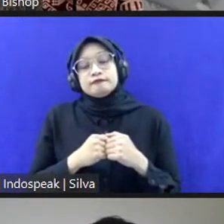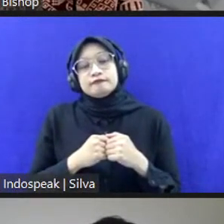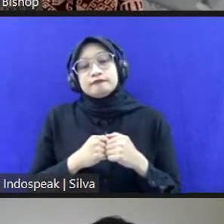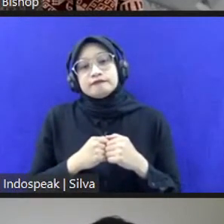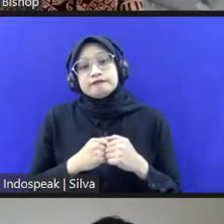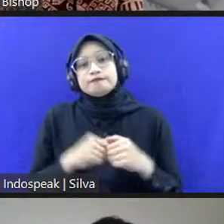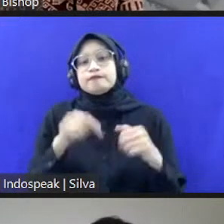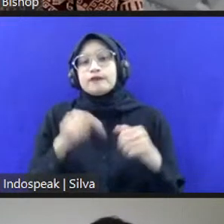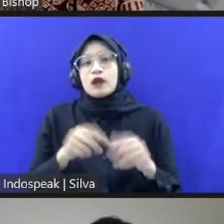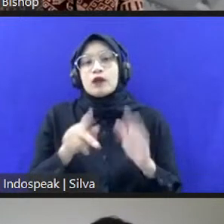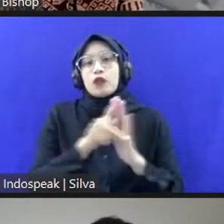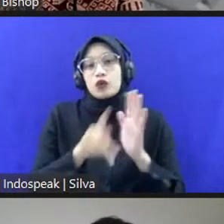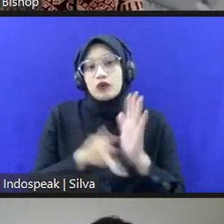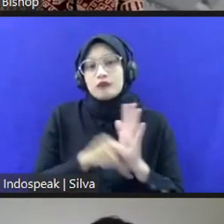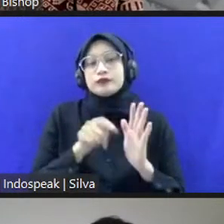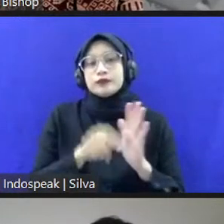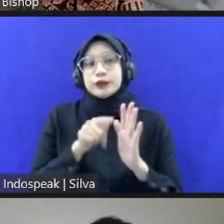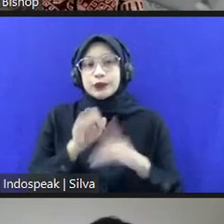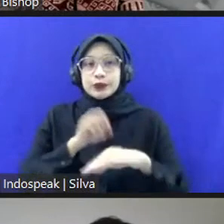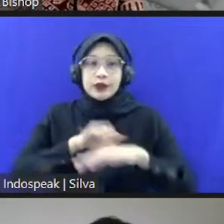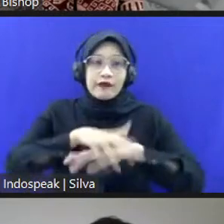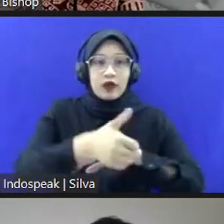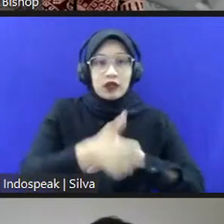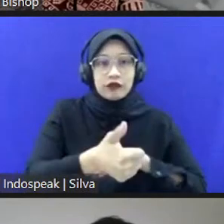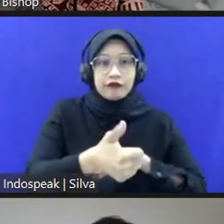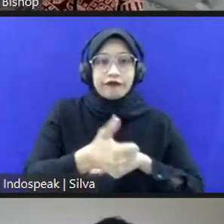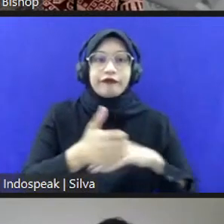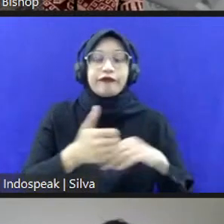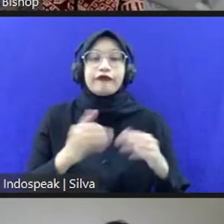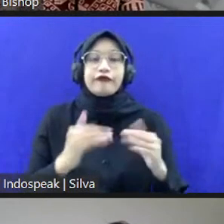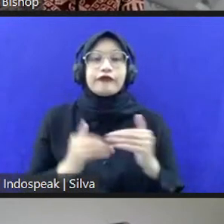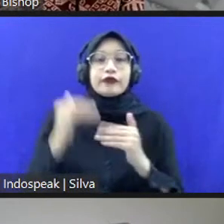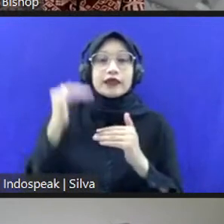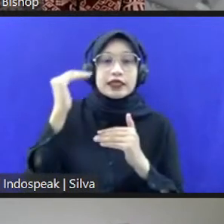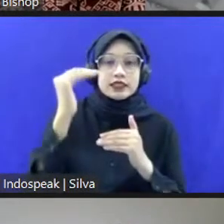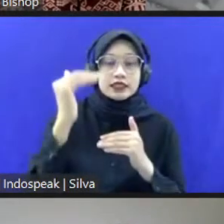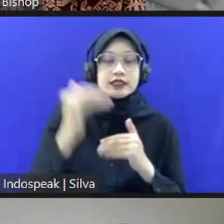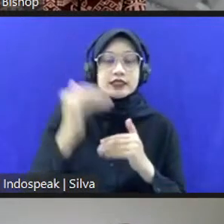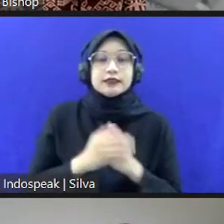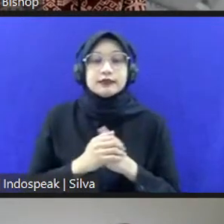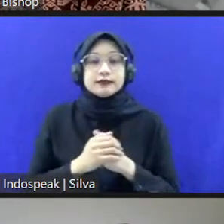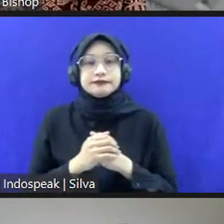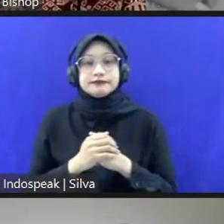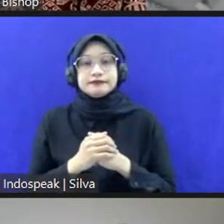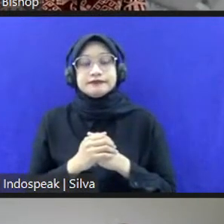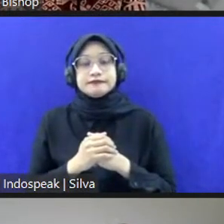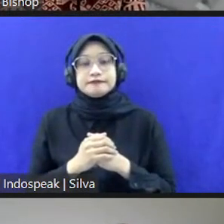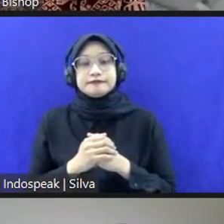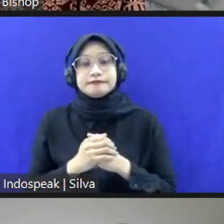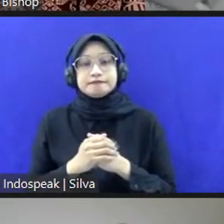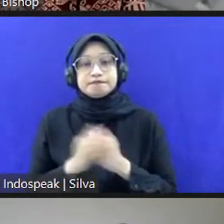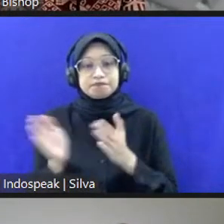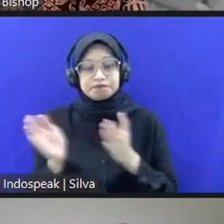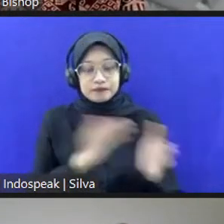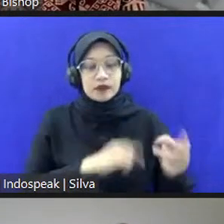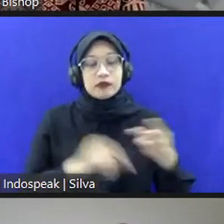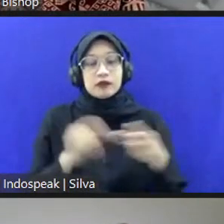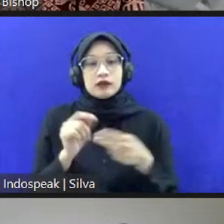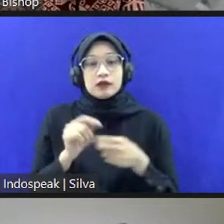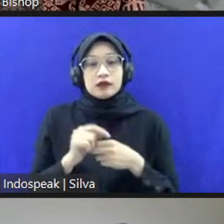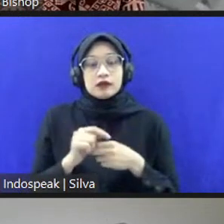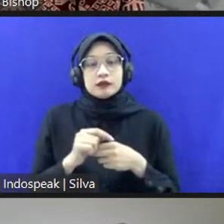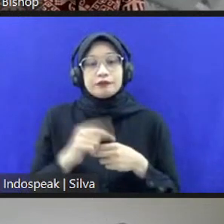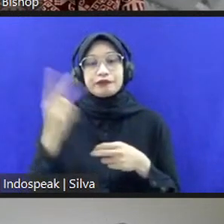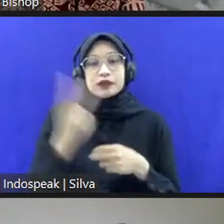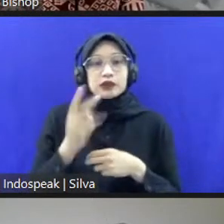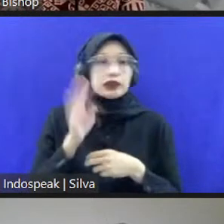efficacy, very comparable to the dengue vaccine. The second issue on safety is something that